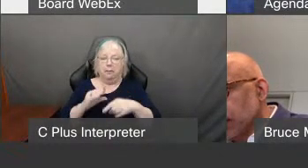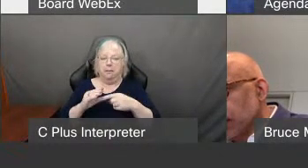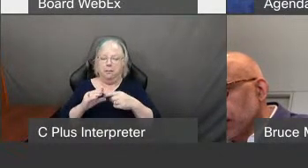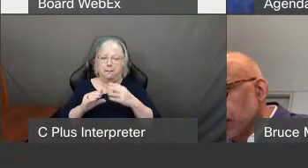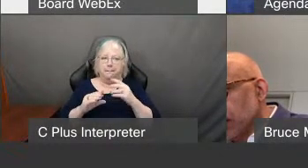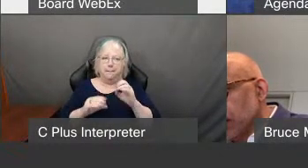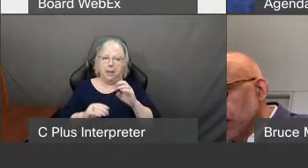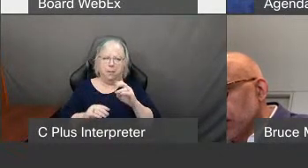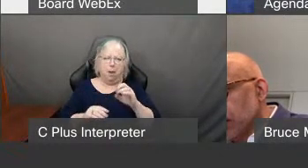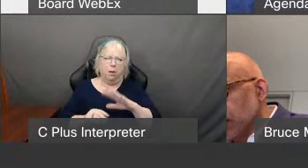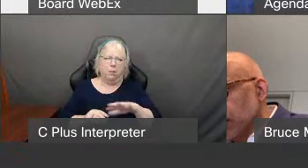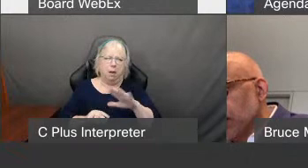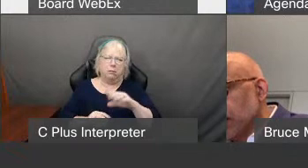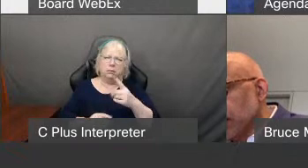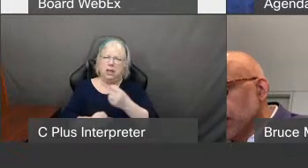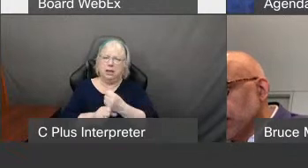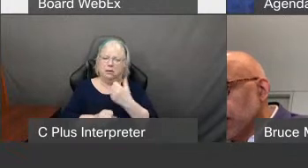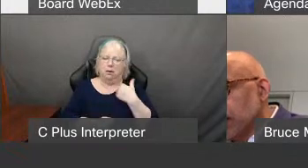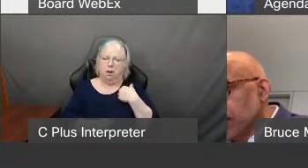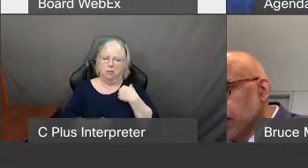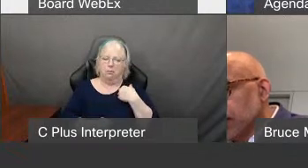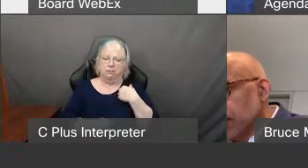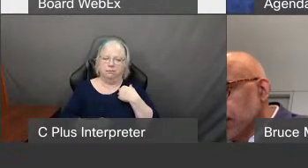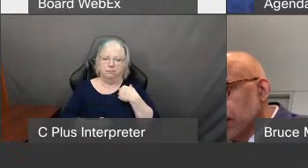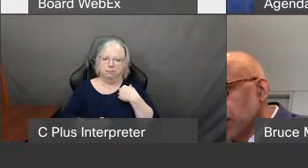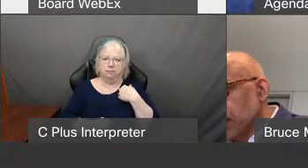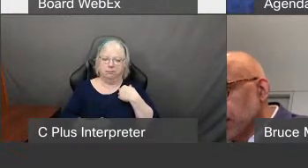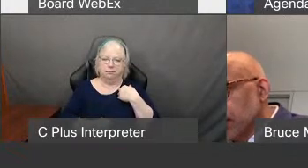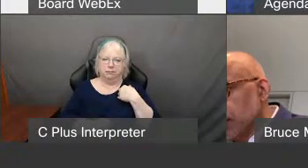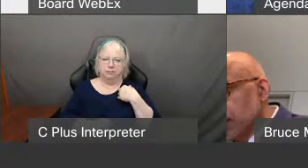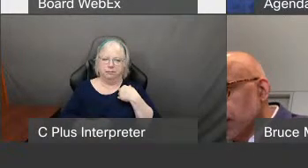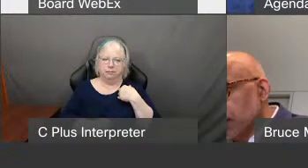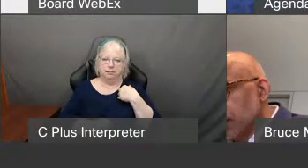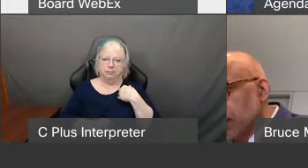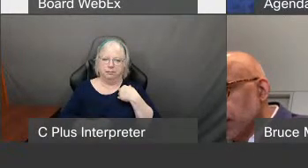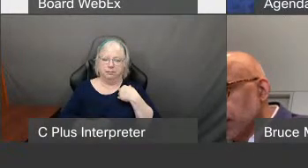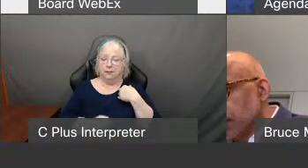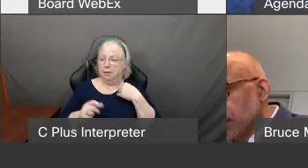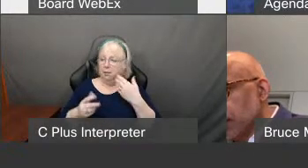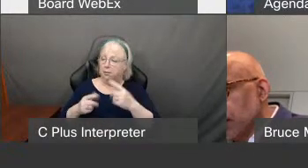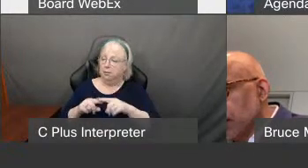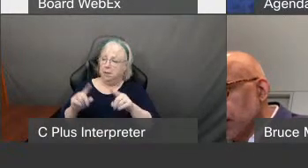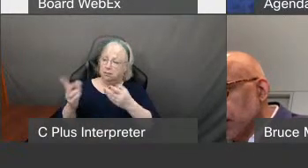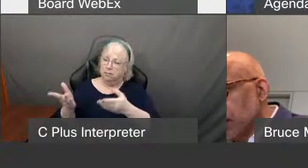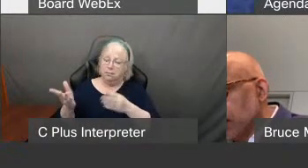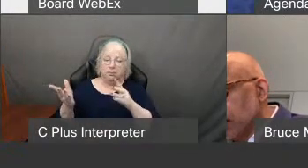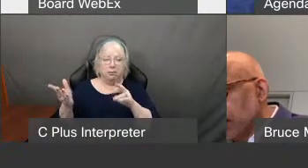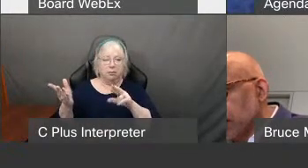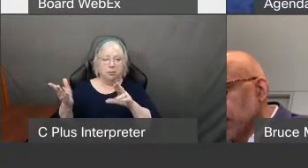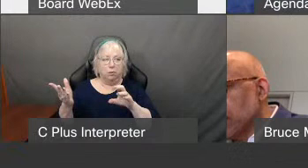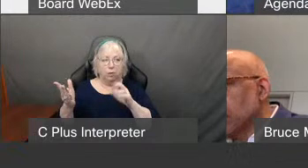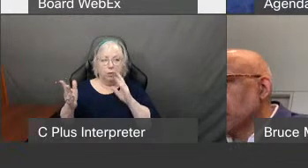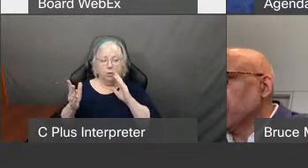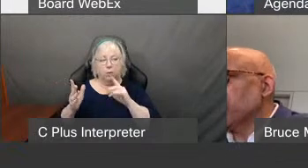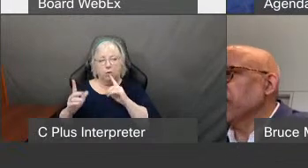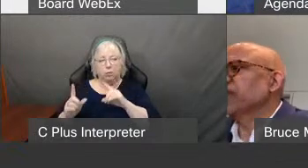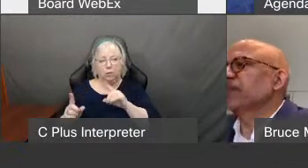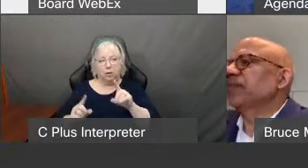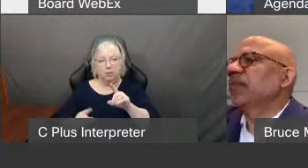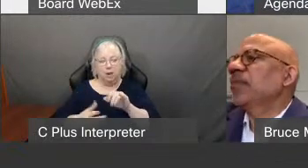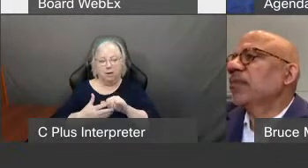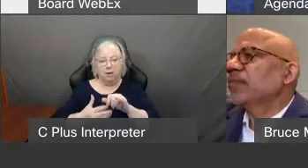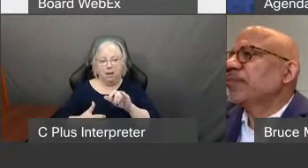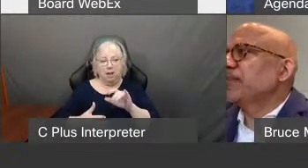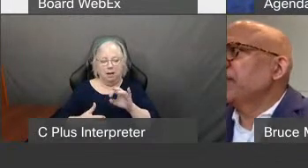maybe, I don't know, a year ago or so. But Bruce, would you mind addressing that if I'm